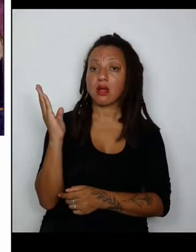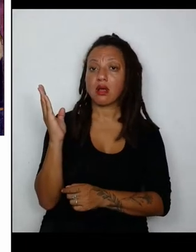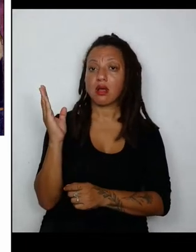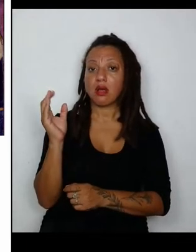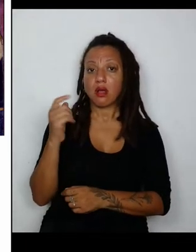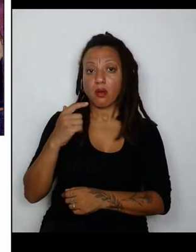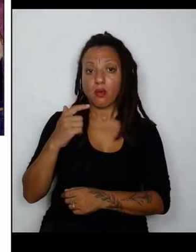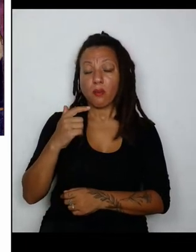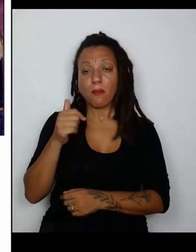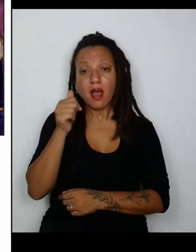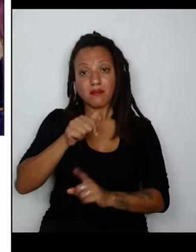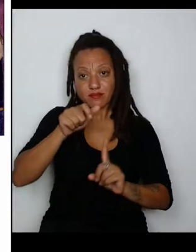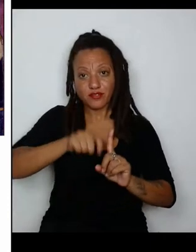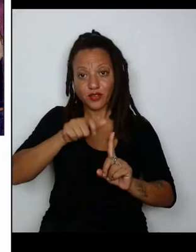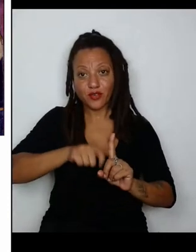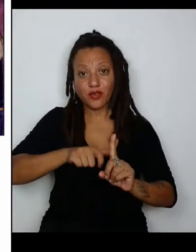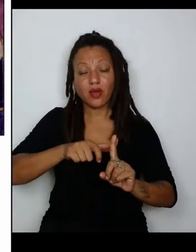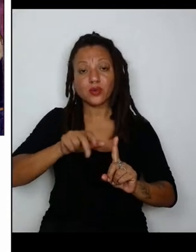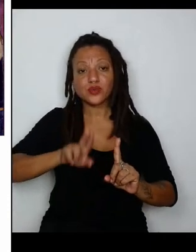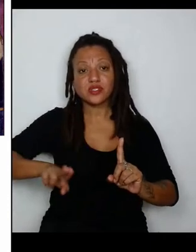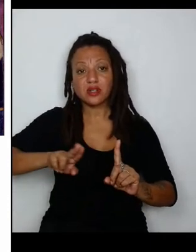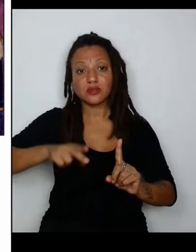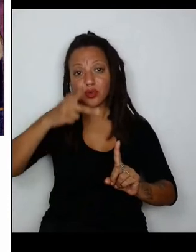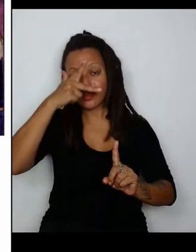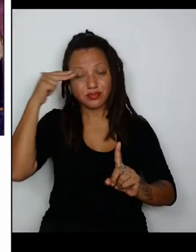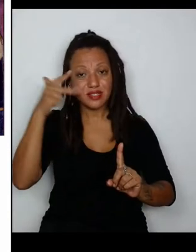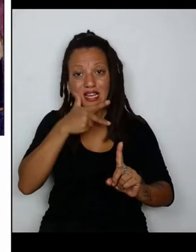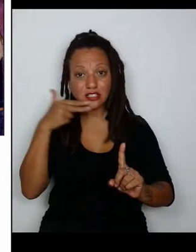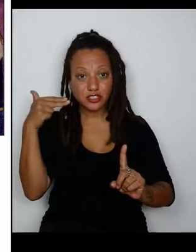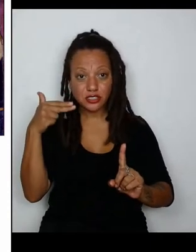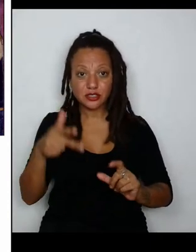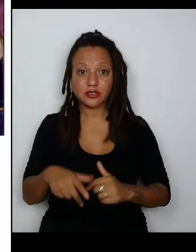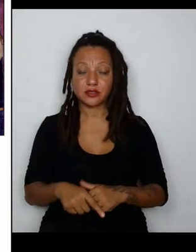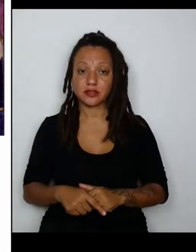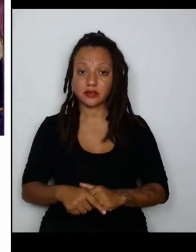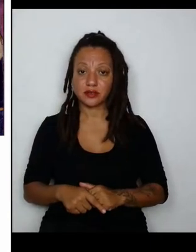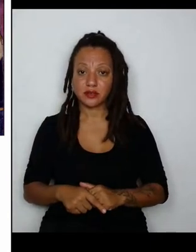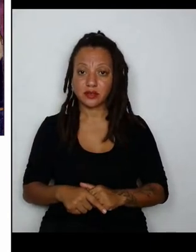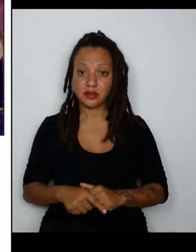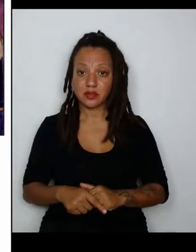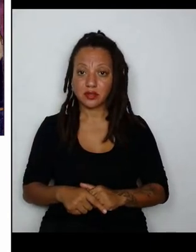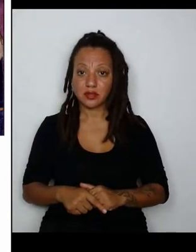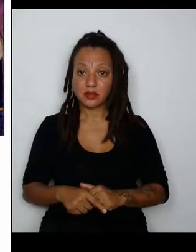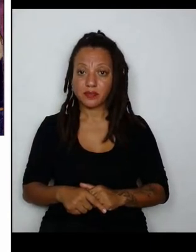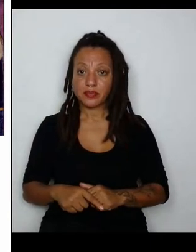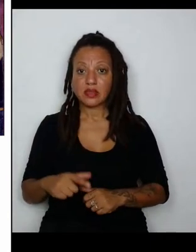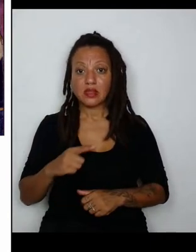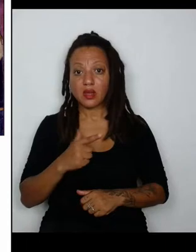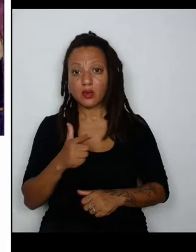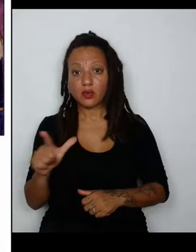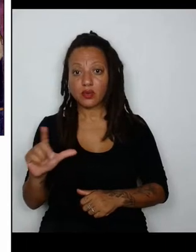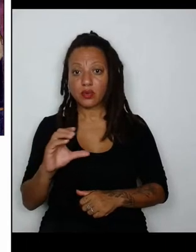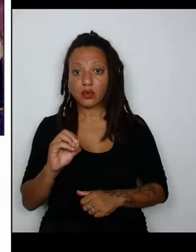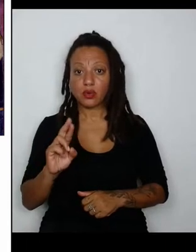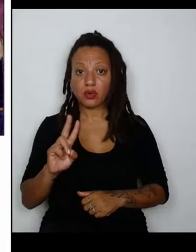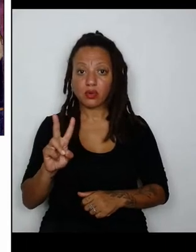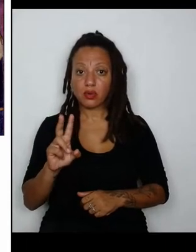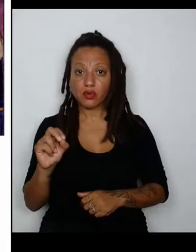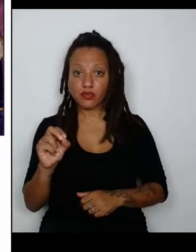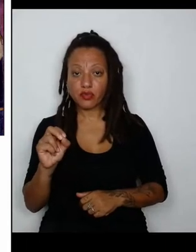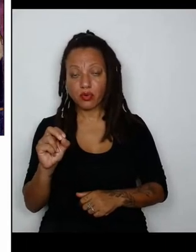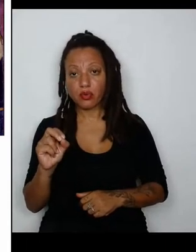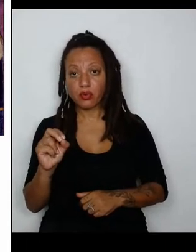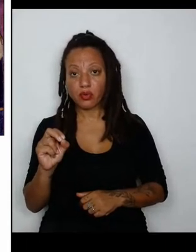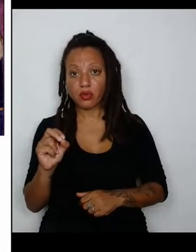the scene along with the tupapal from the original work in spite of gauguin's own propensity for celebratory